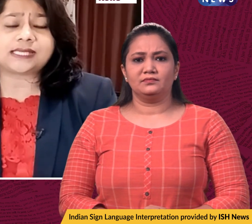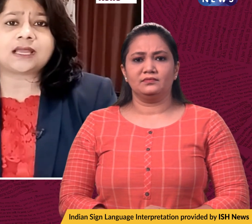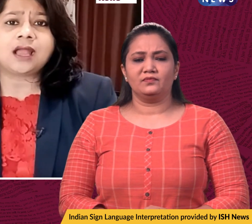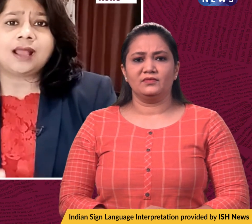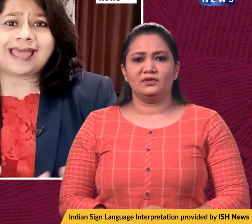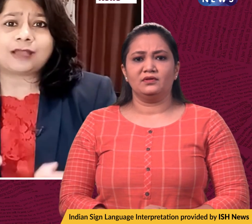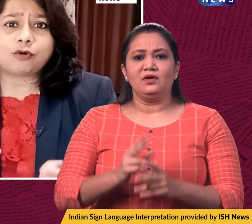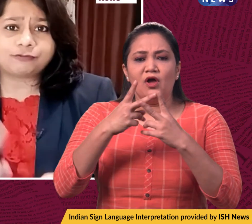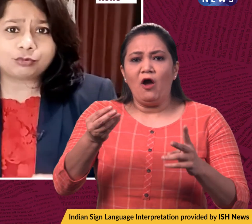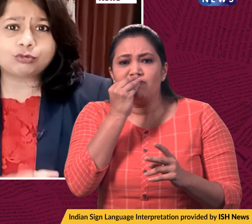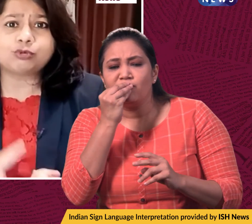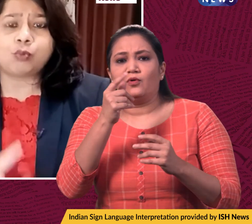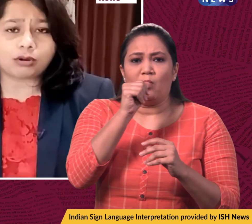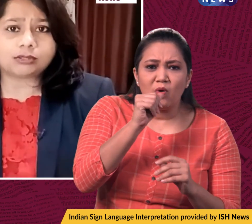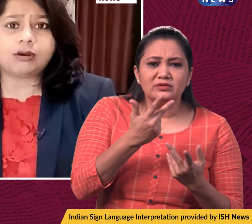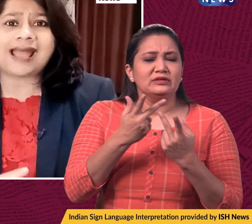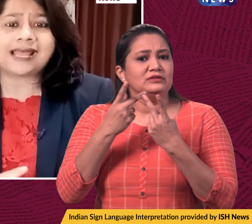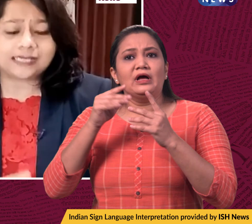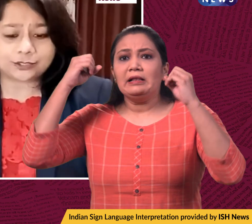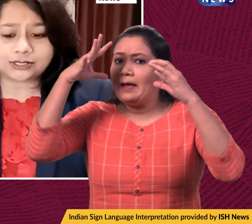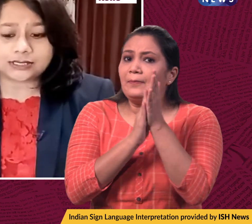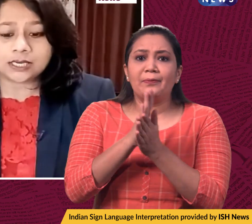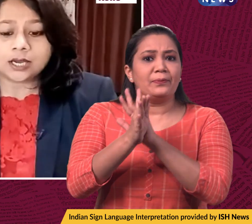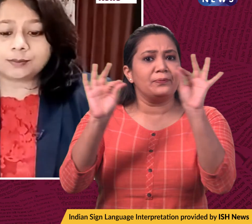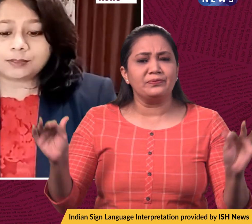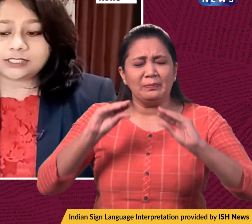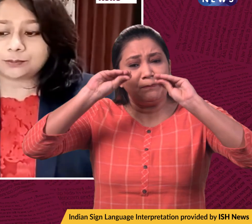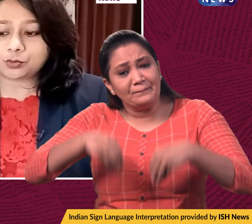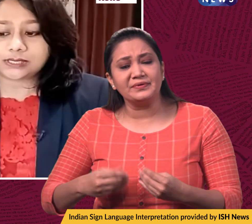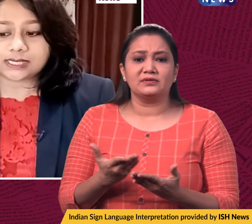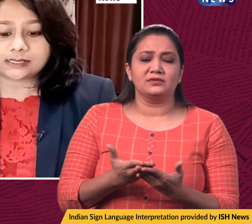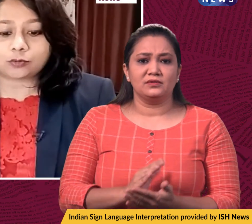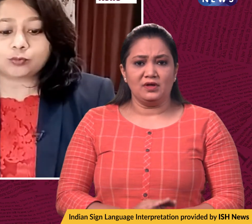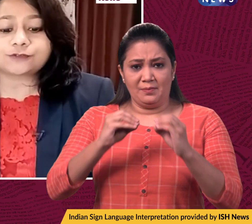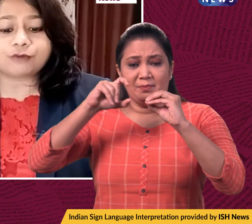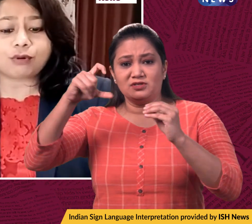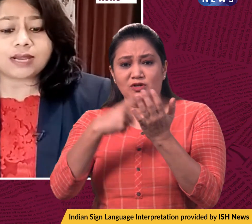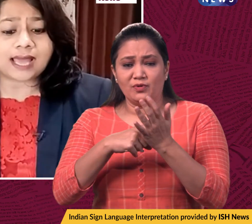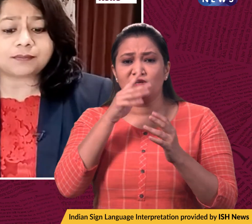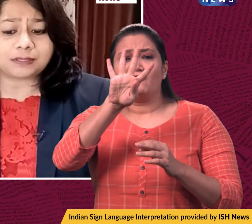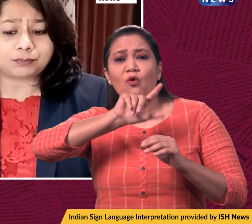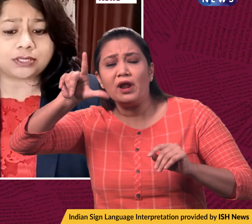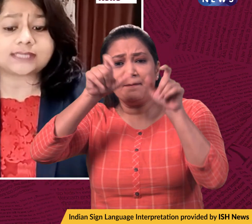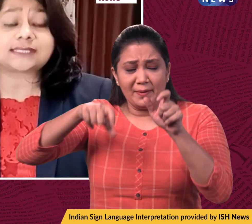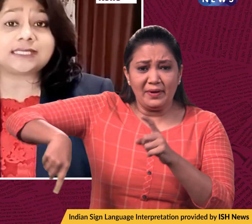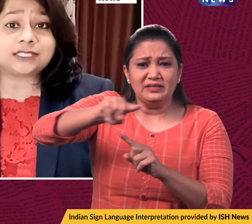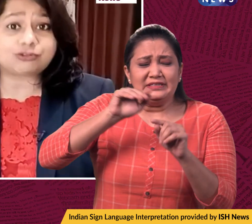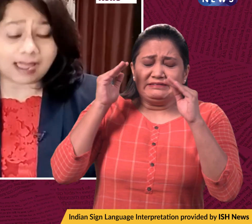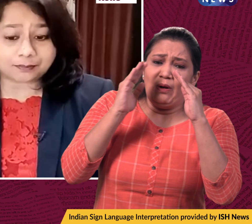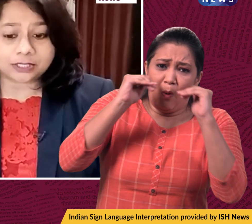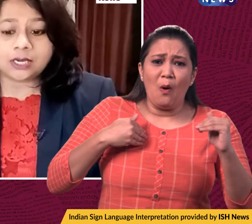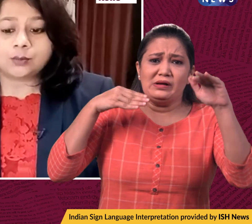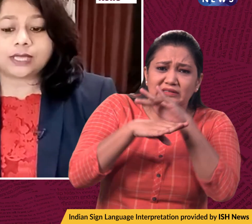city facing lack of food, water and electricity. A BBC report says that almost 4 lakh people are